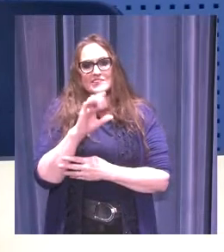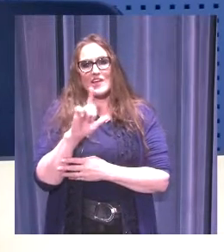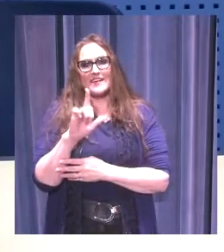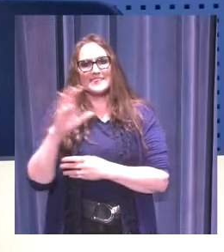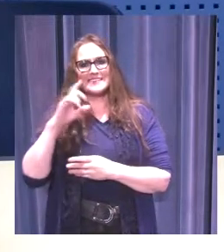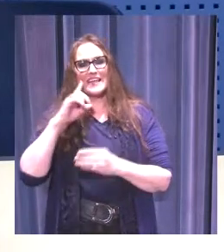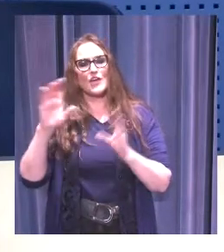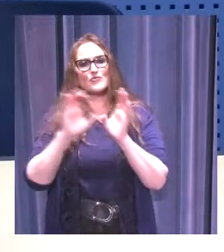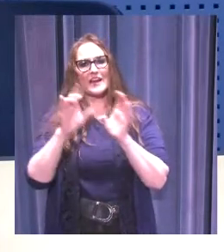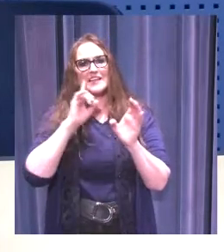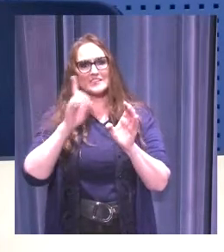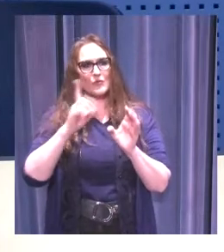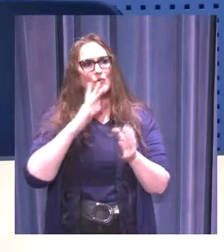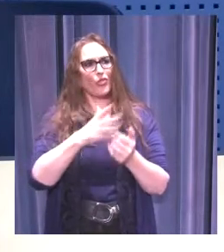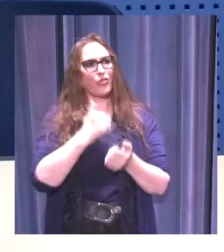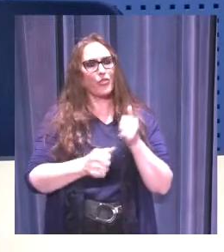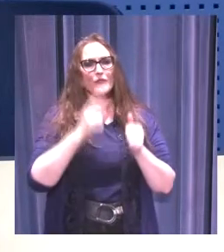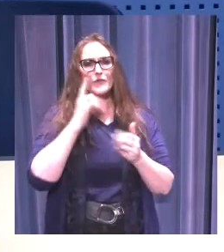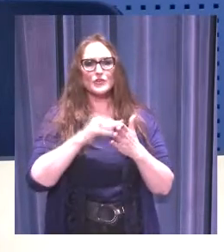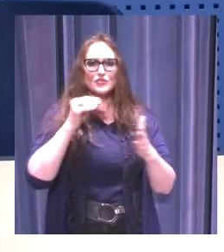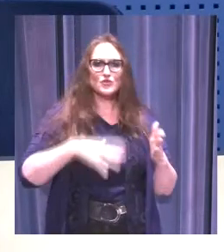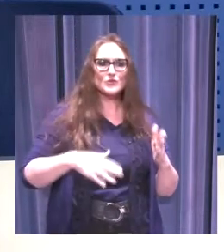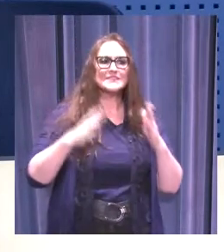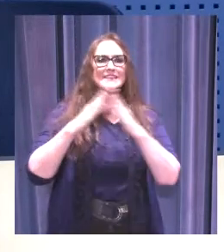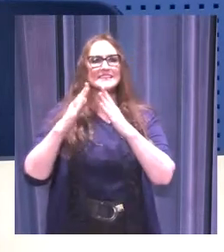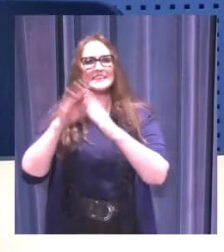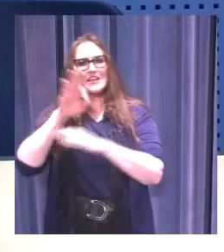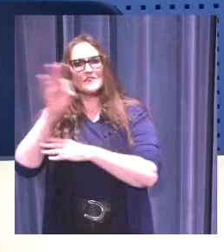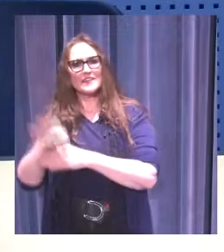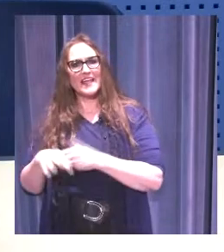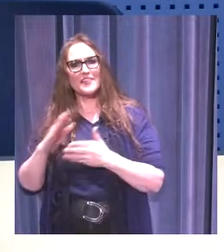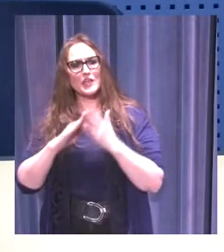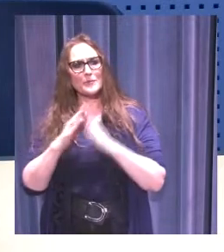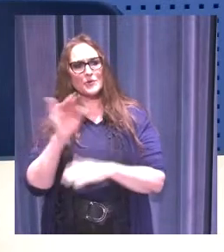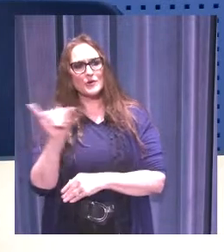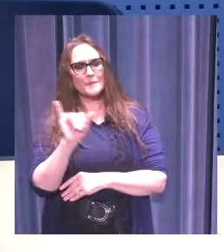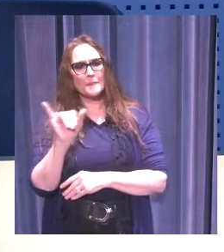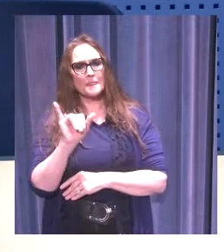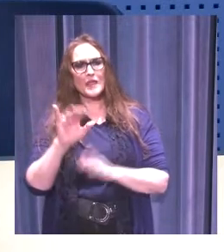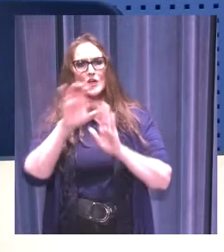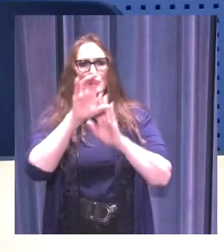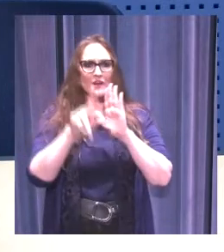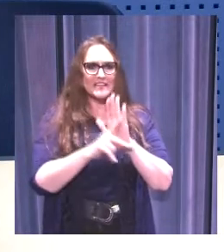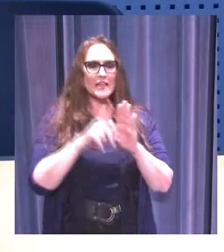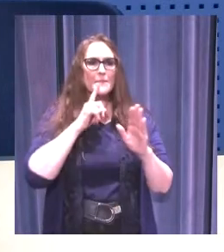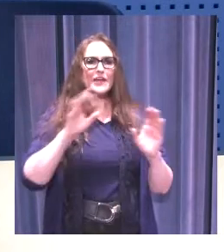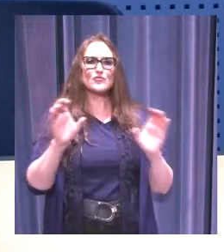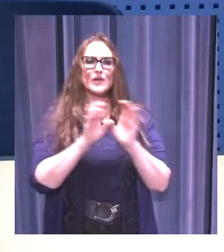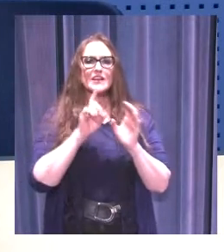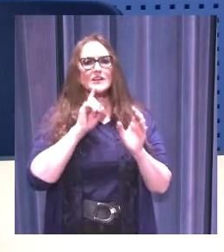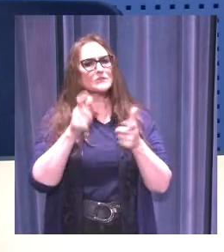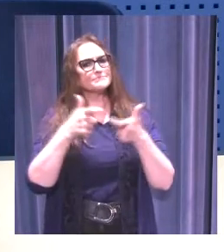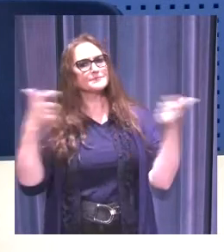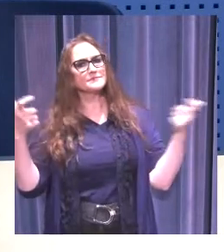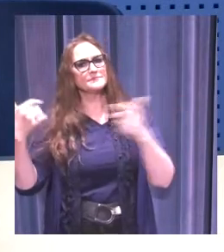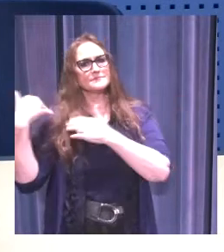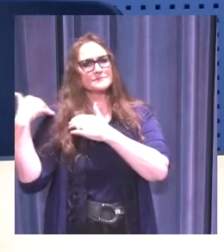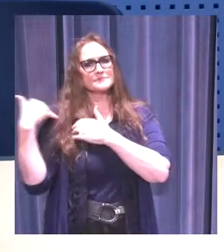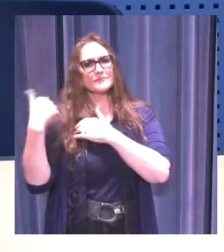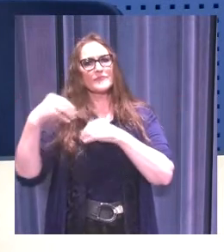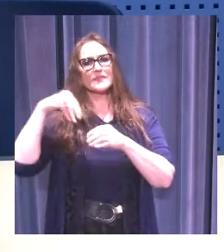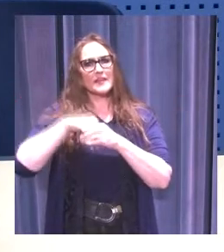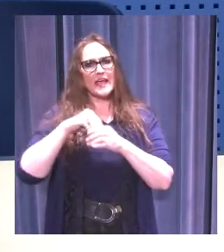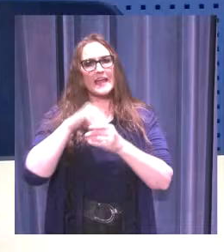it will devastate our students, the city of Flint, and our community. Curriculum and accreditation are enormous responsibilities